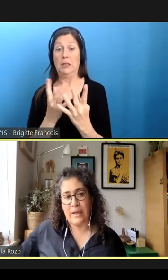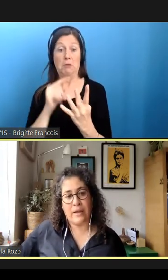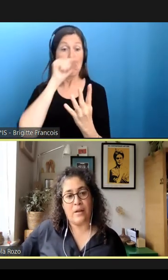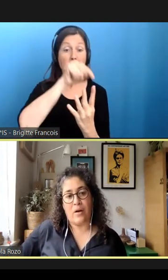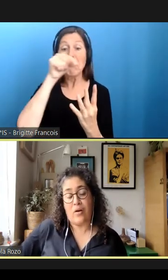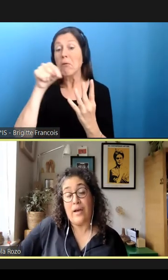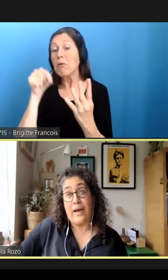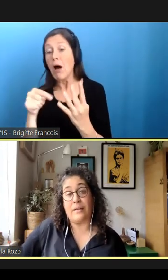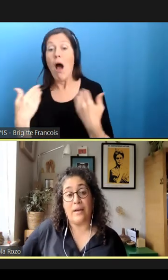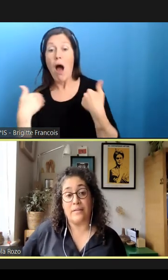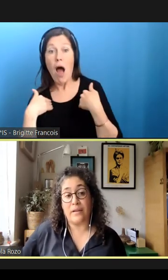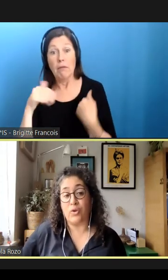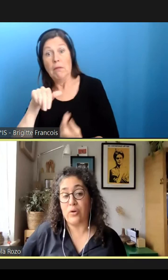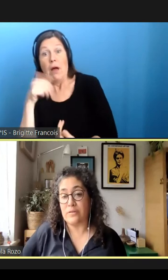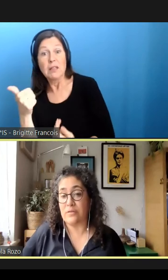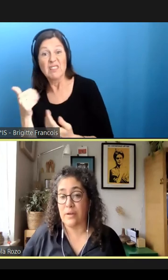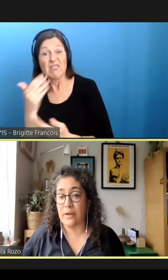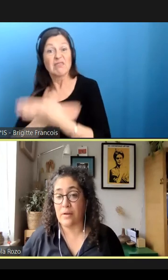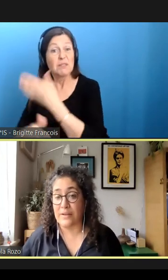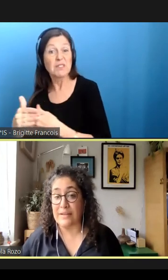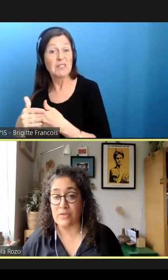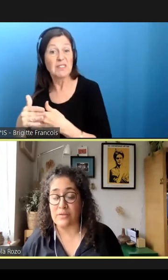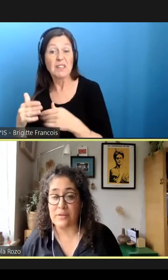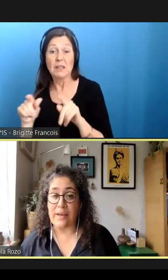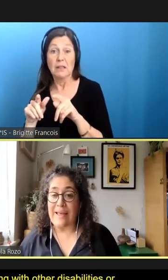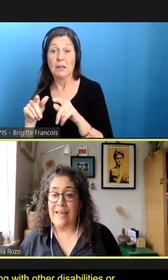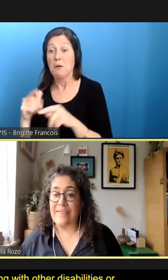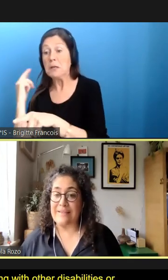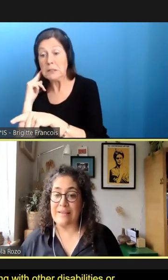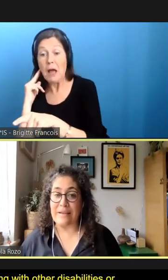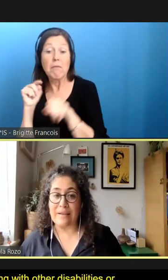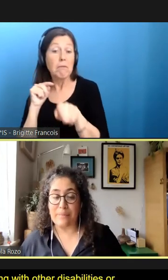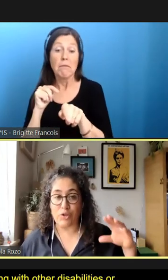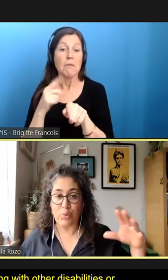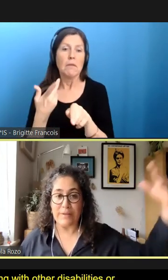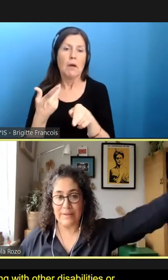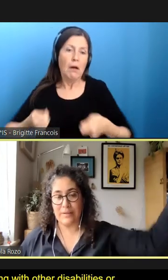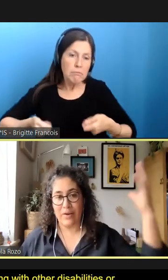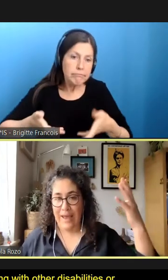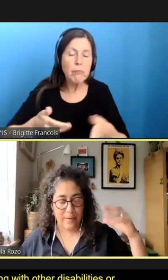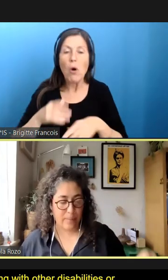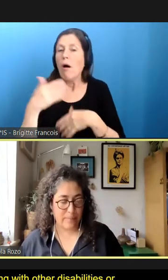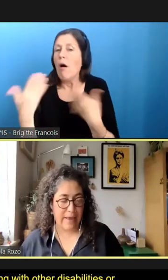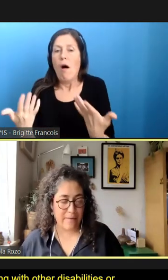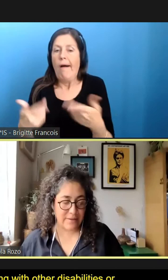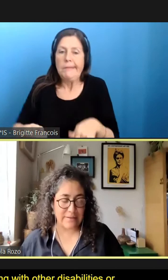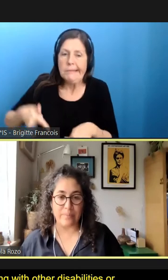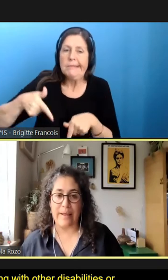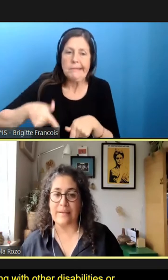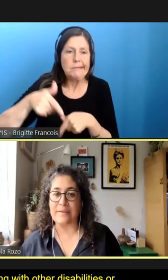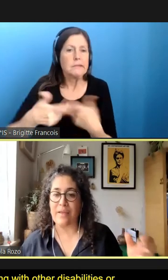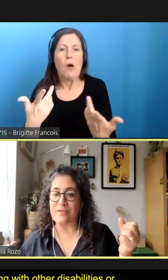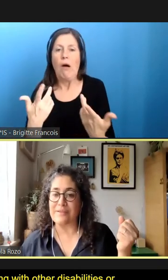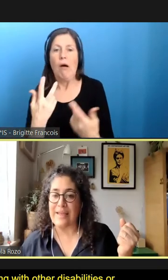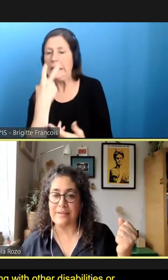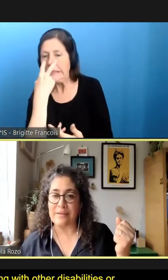disabilities or undiagnosed conditions. By doing this or having this in